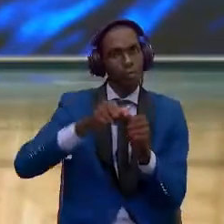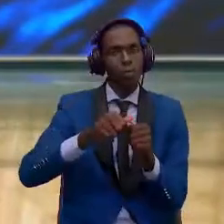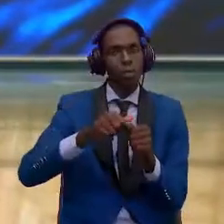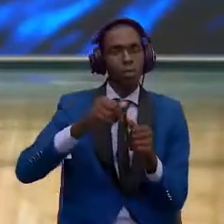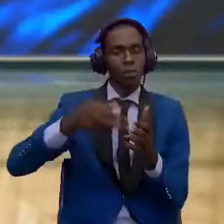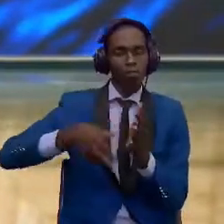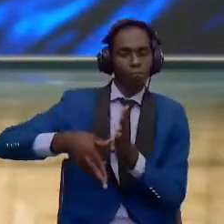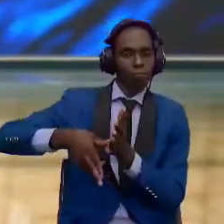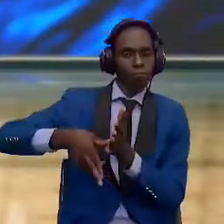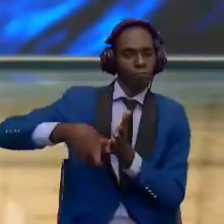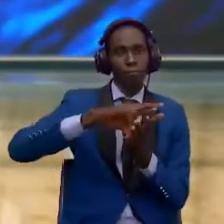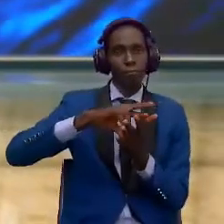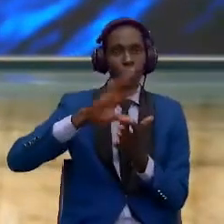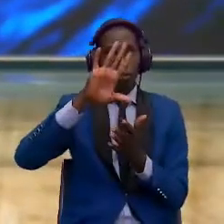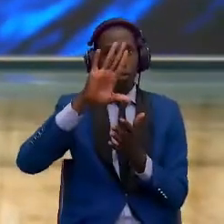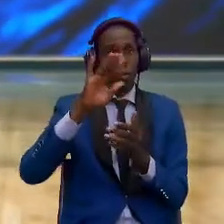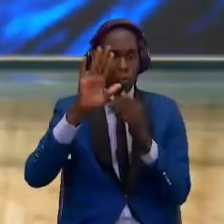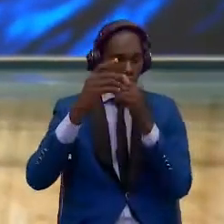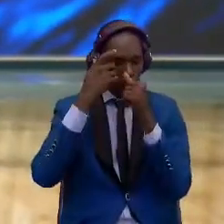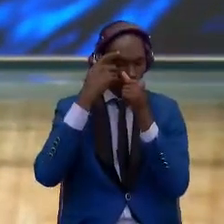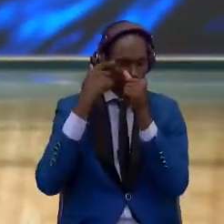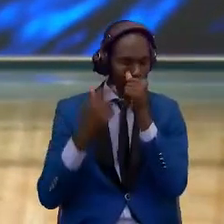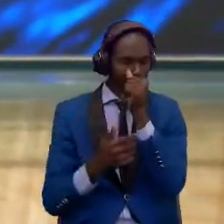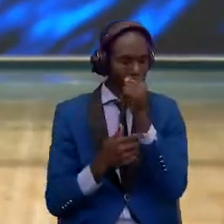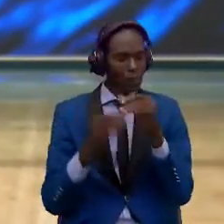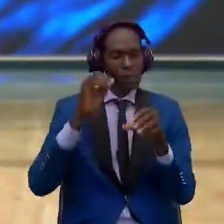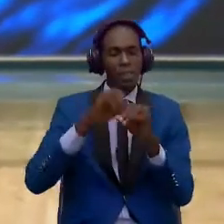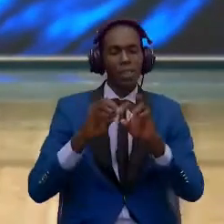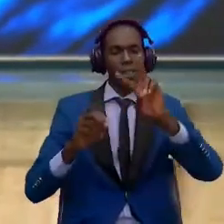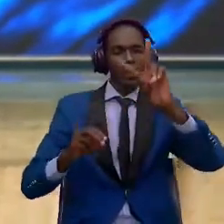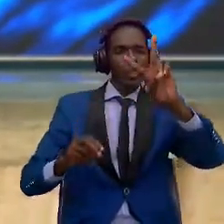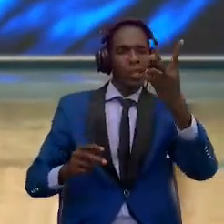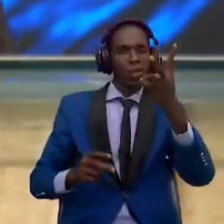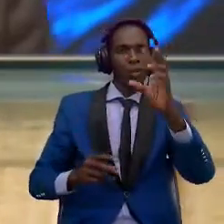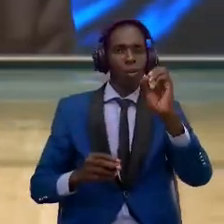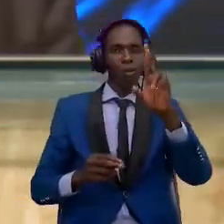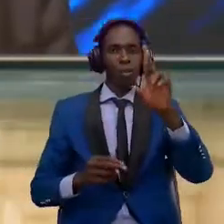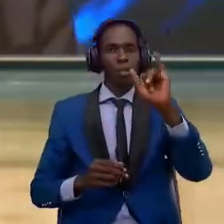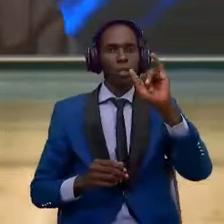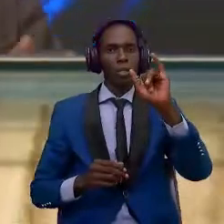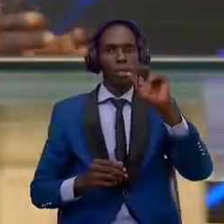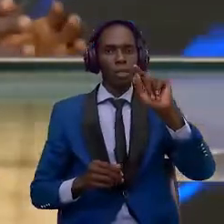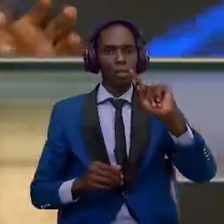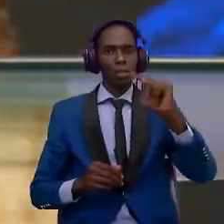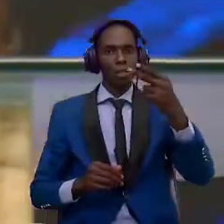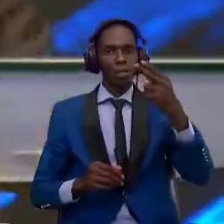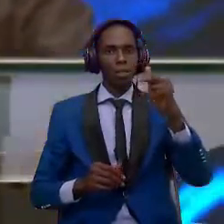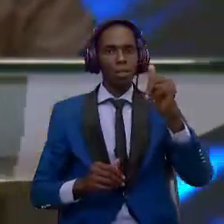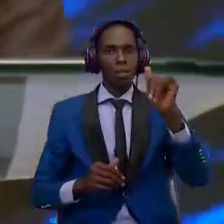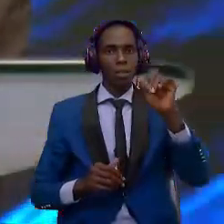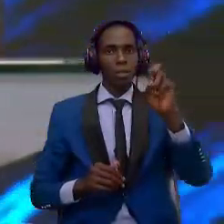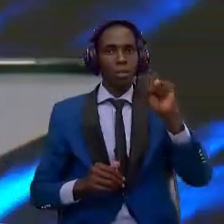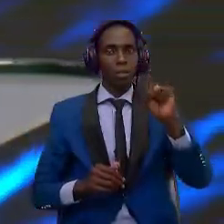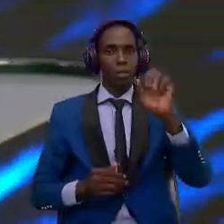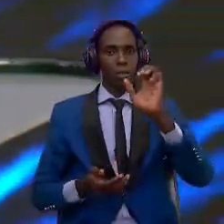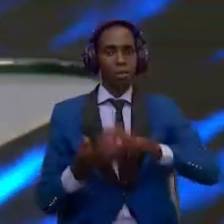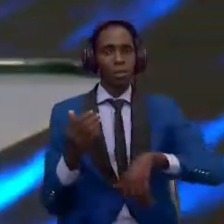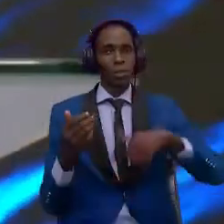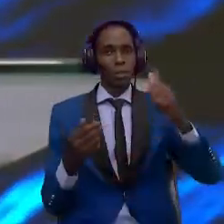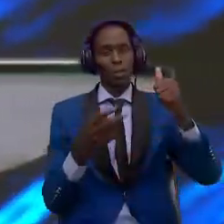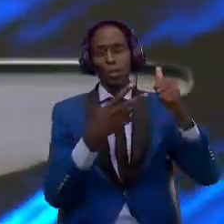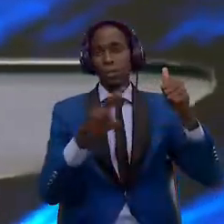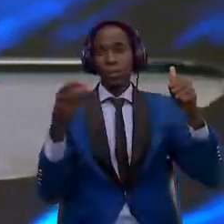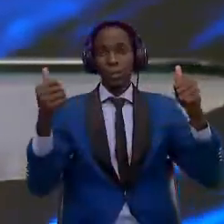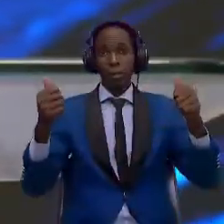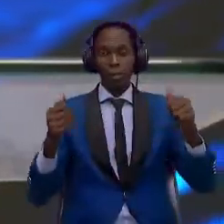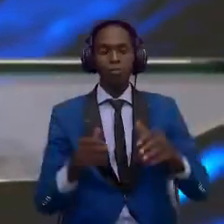Corinthians chapter 10, verse 10. 2 Corinthians chapter 10, verse 10. We're looking at a peculiar